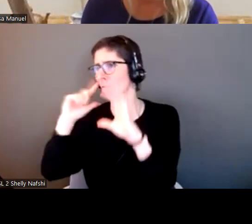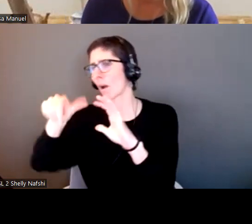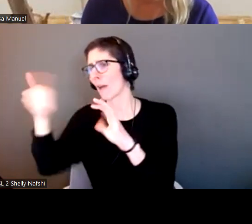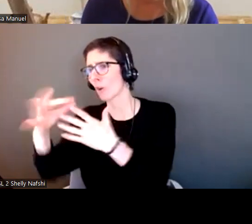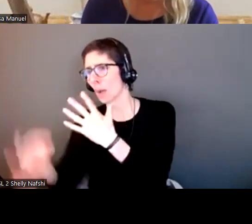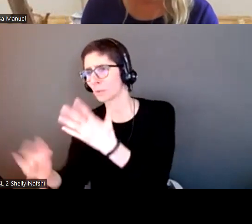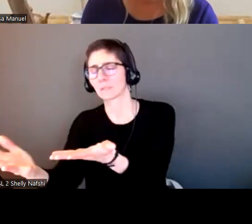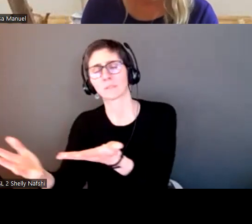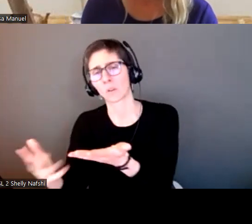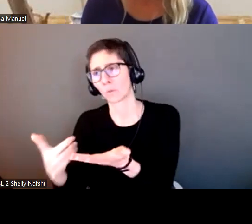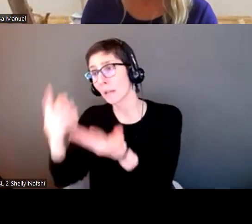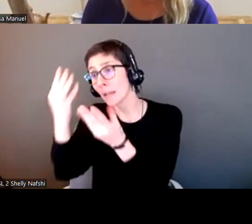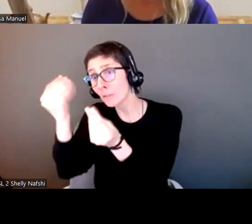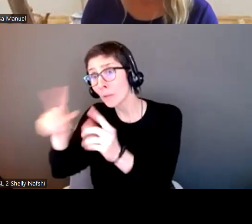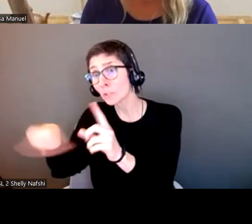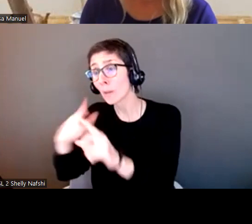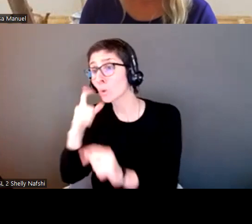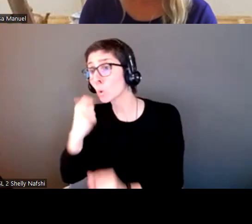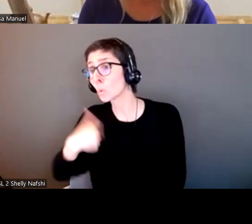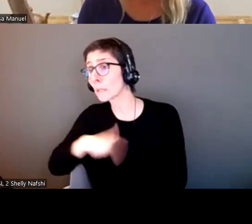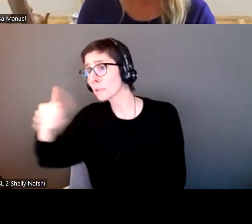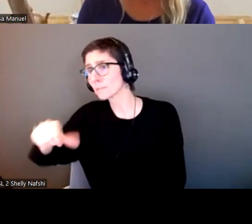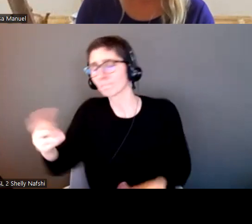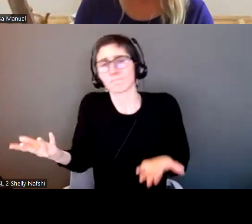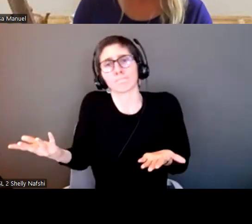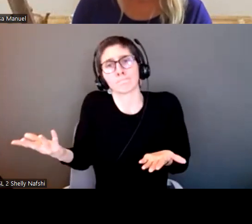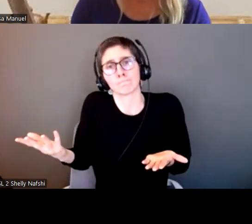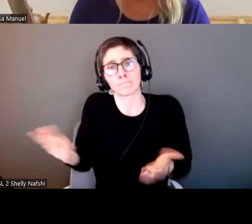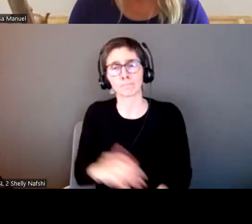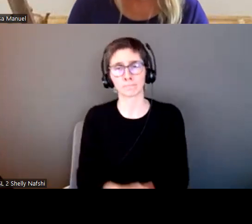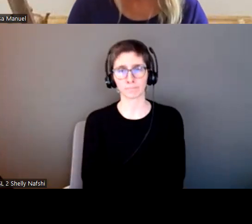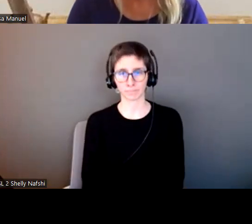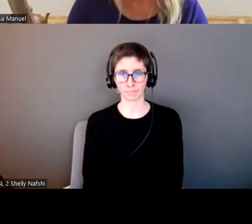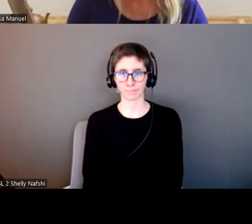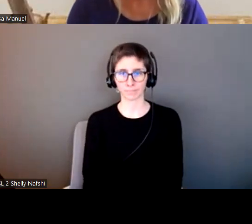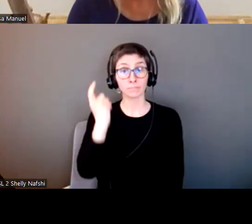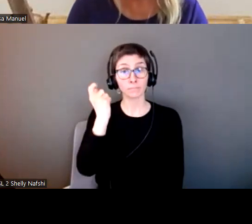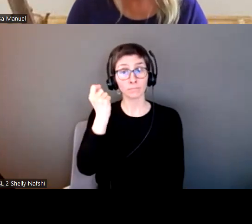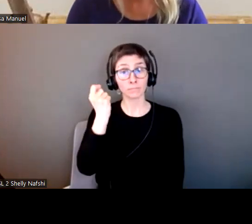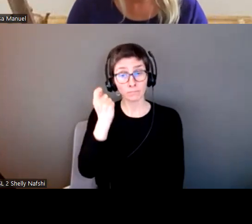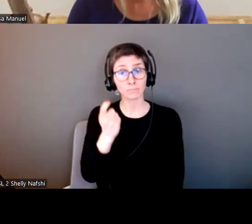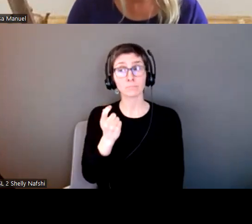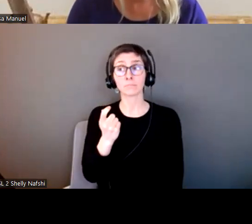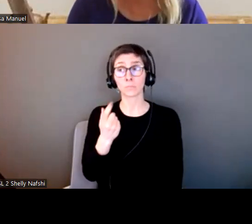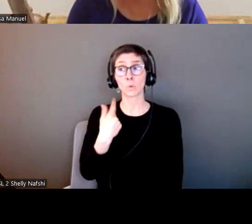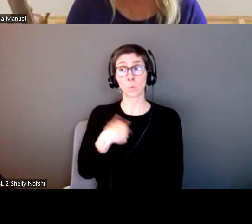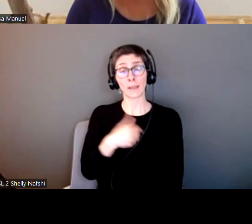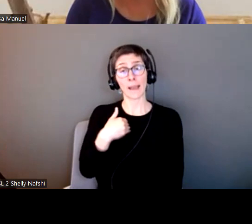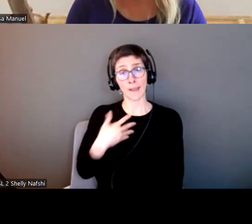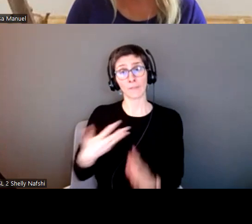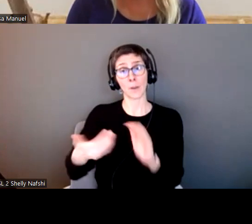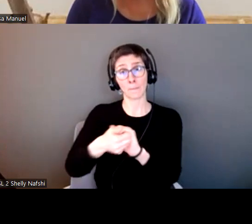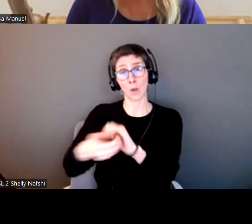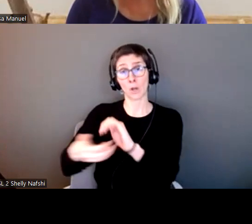But that the fact that we do have partners who are willing, and you may know this business, many people work